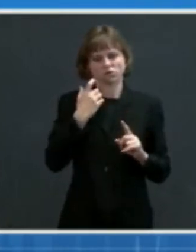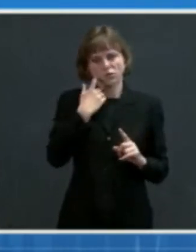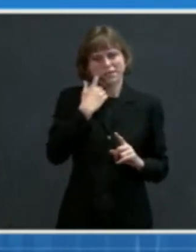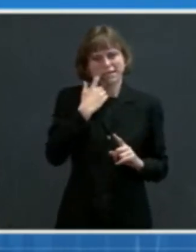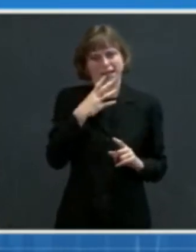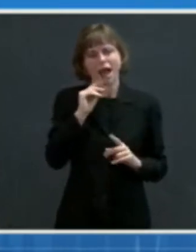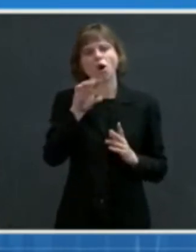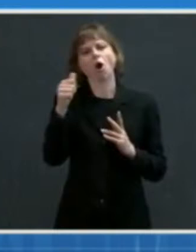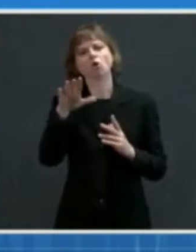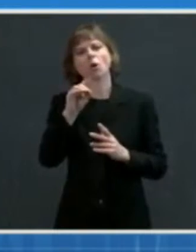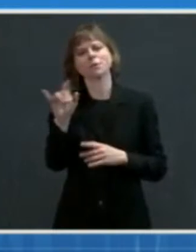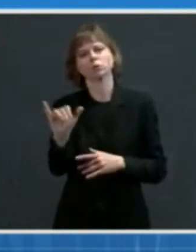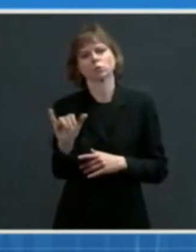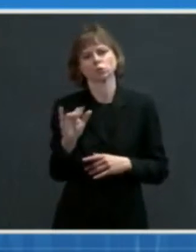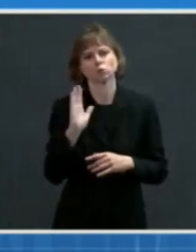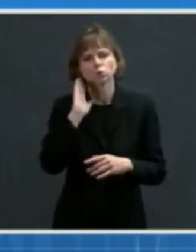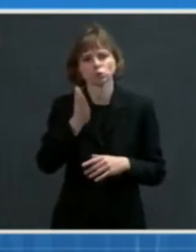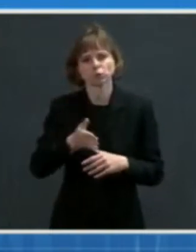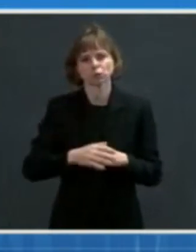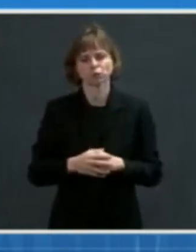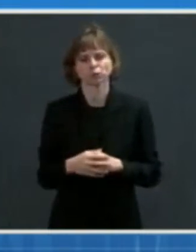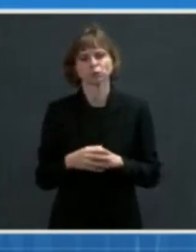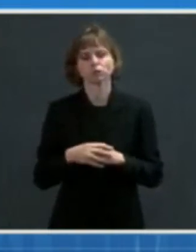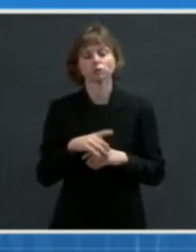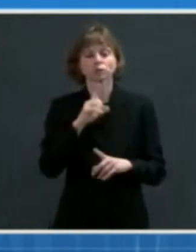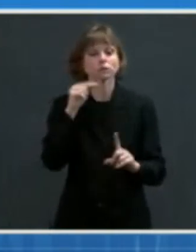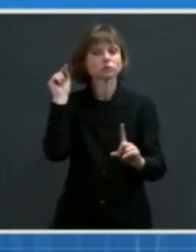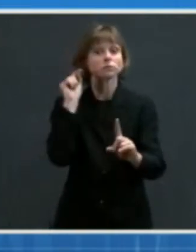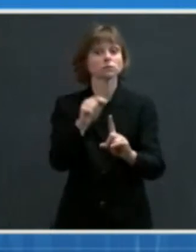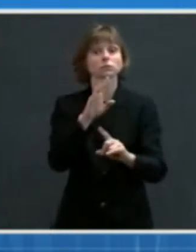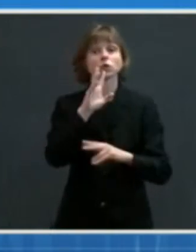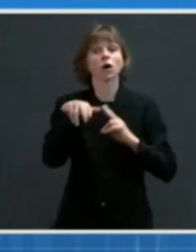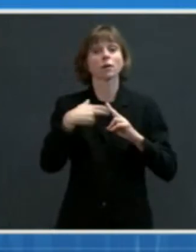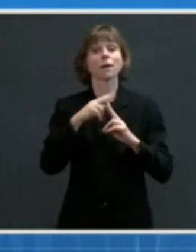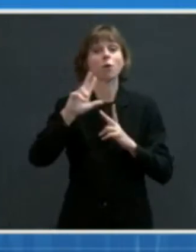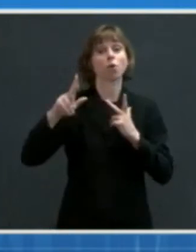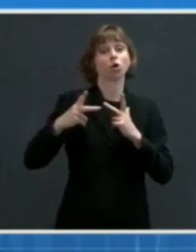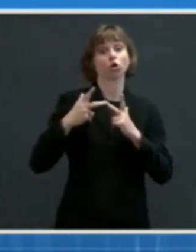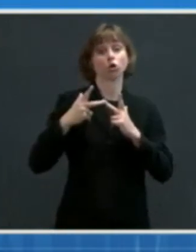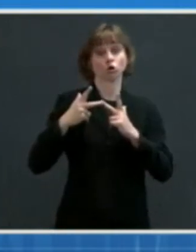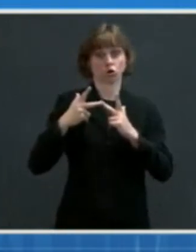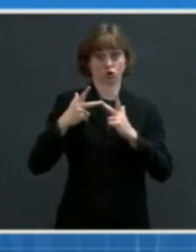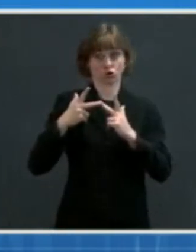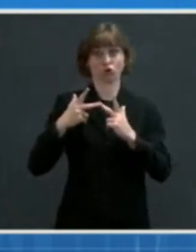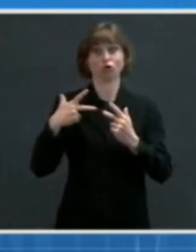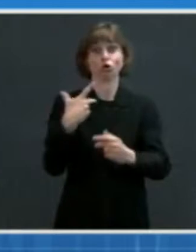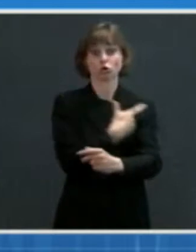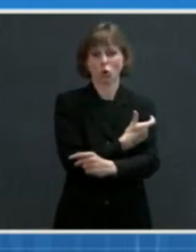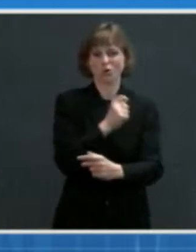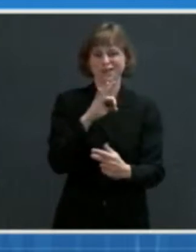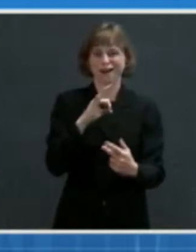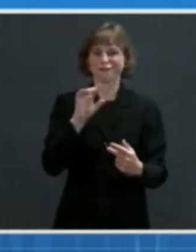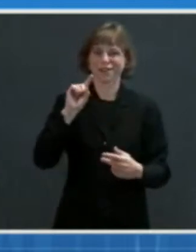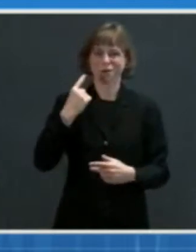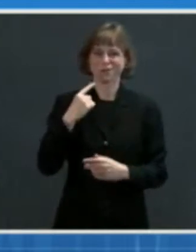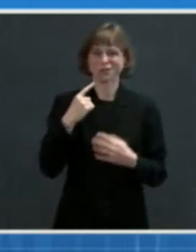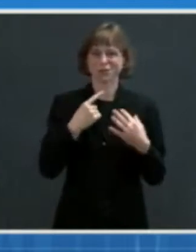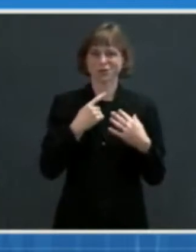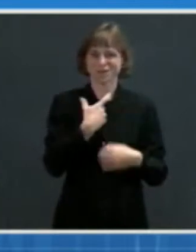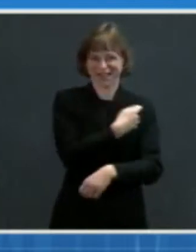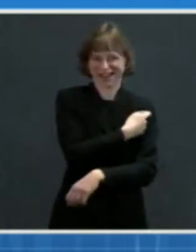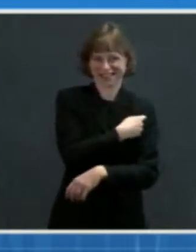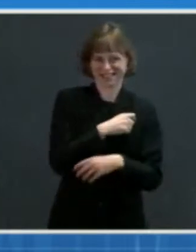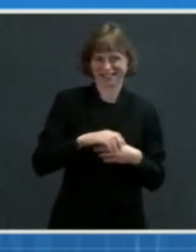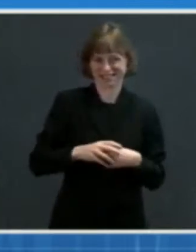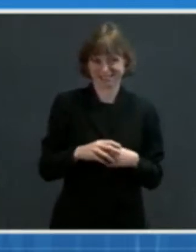will also be doing, namely talking about a third dose of the original vaccine